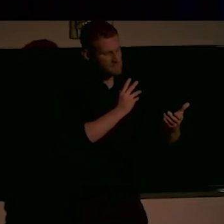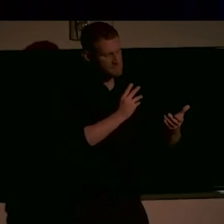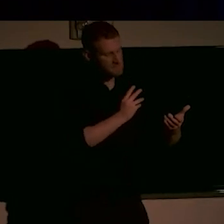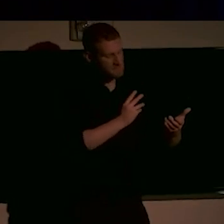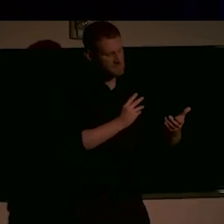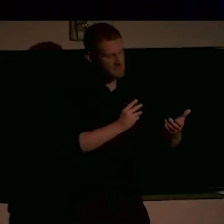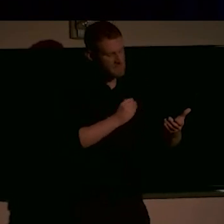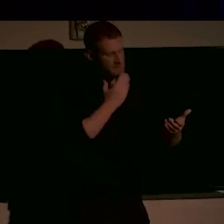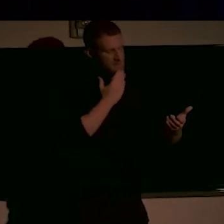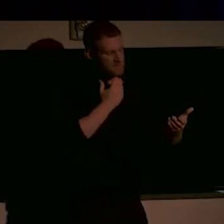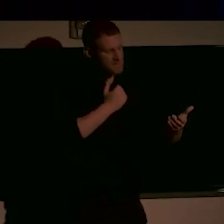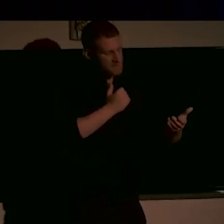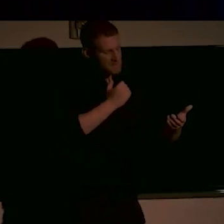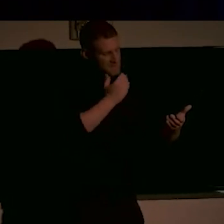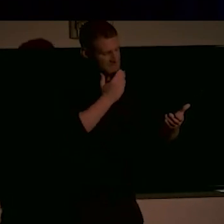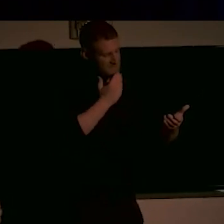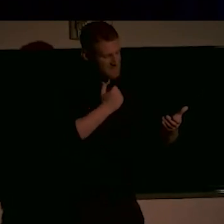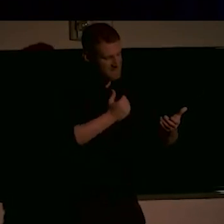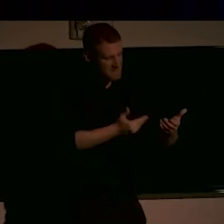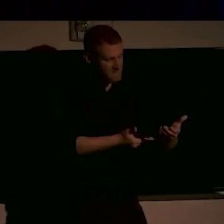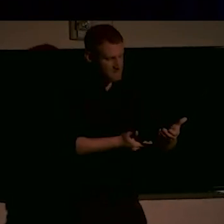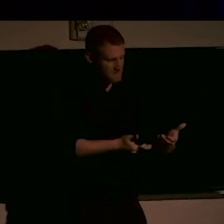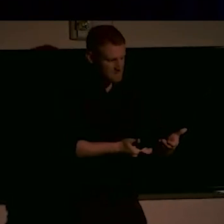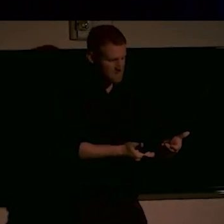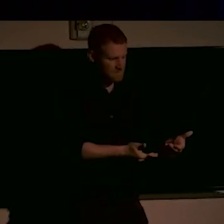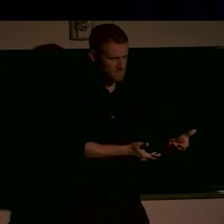sleep bab